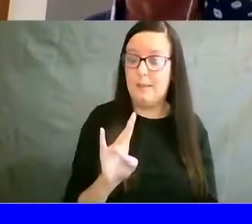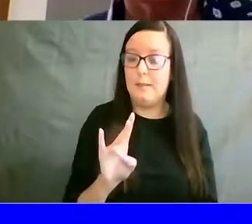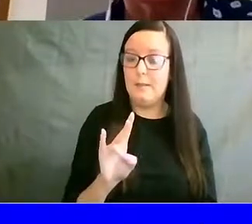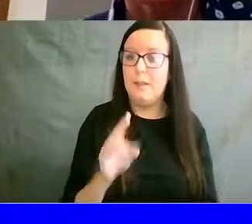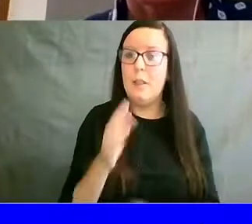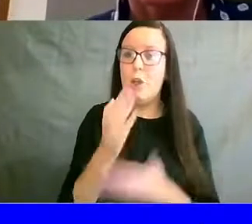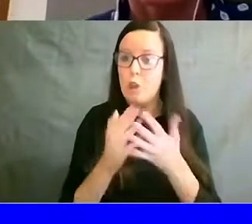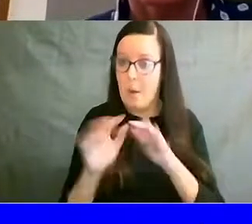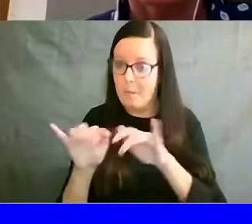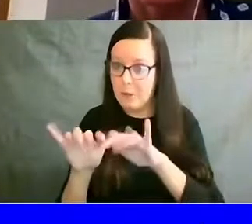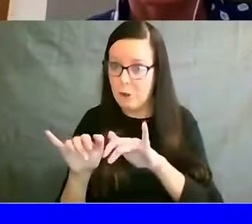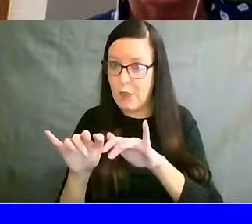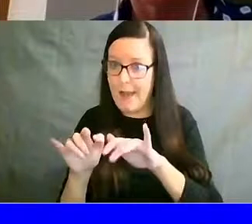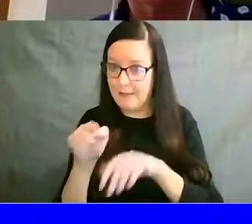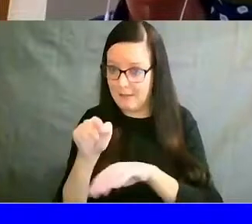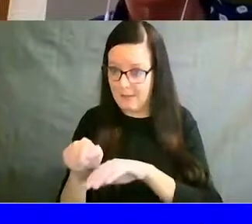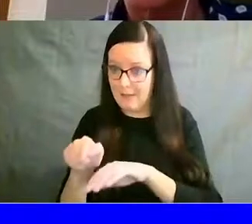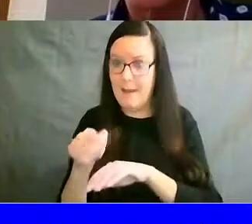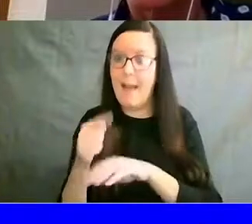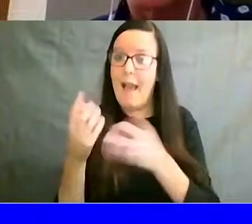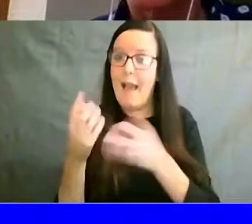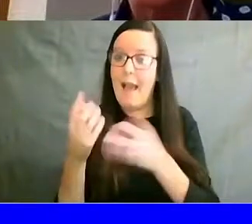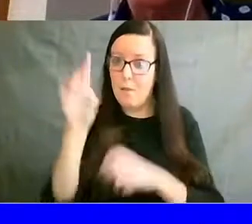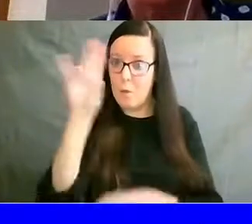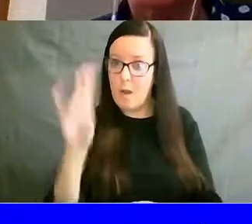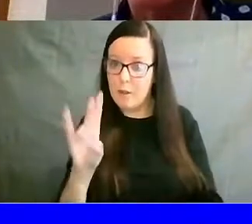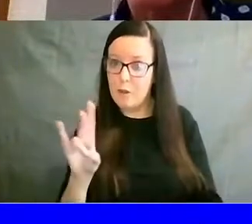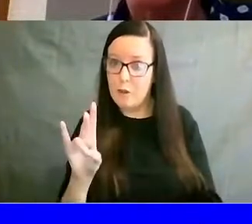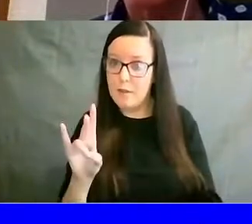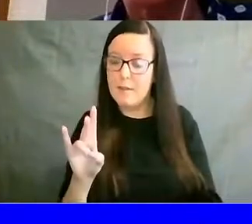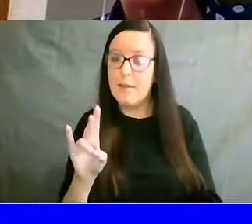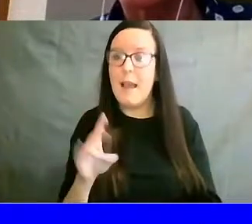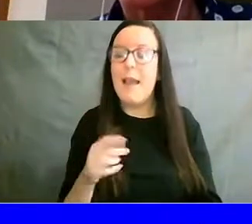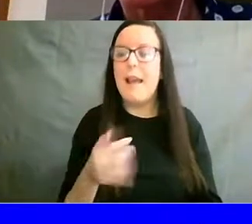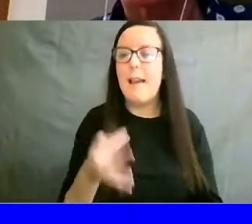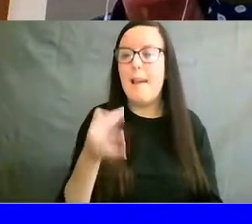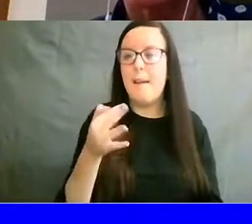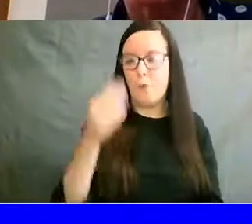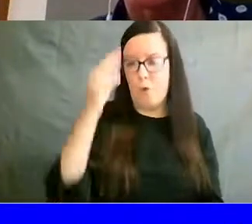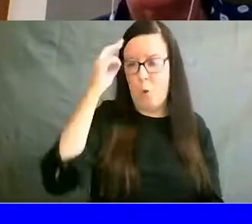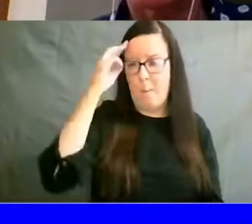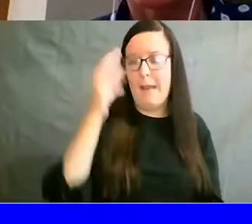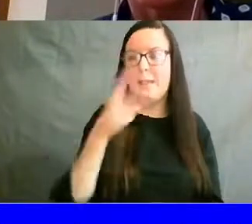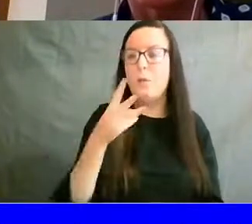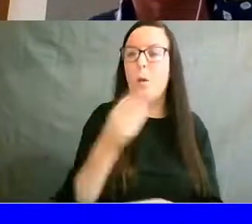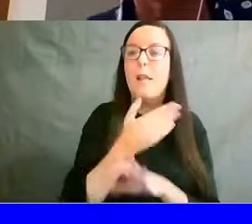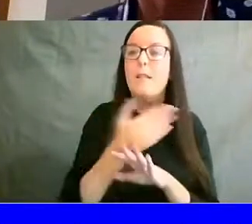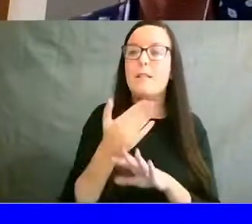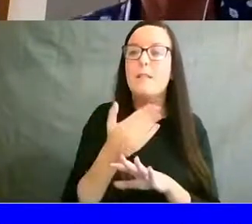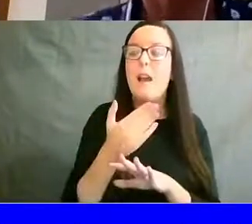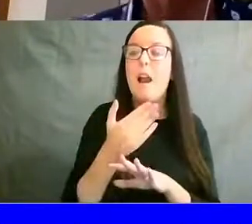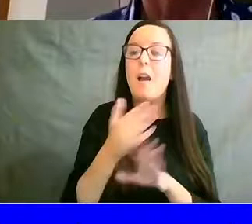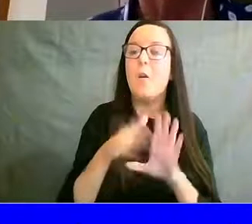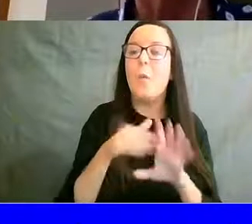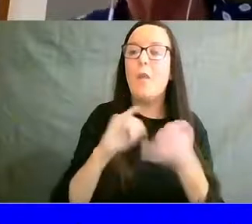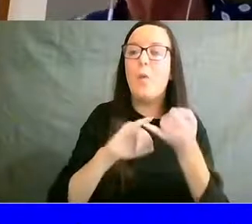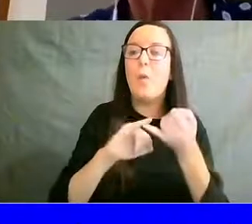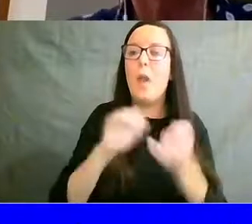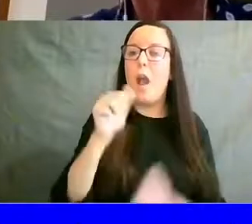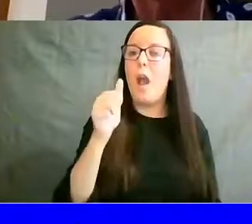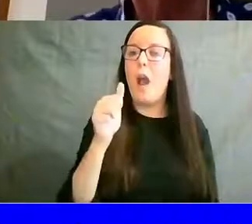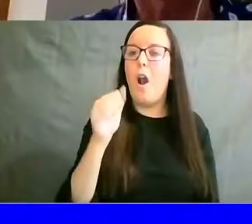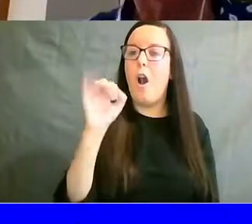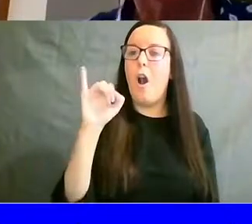here. And what I'm going to do, if you don't mind, I might start with Áine. There's a